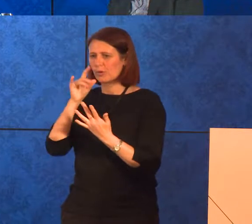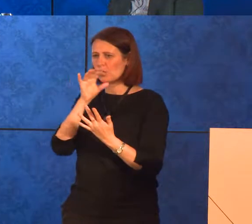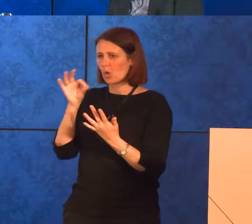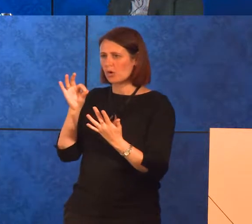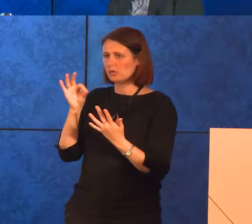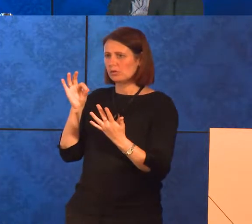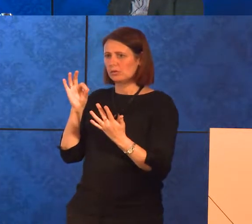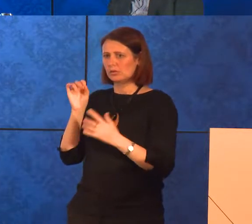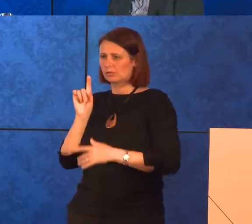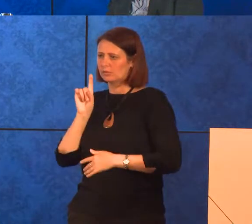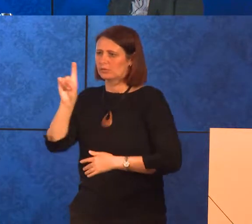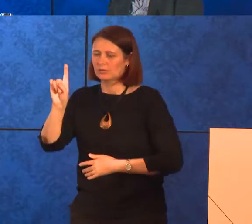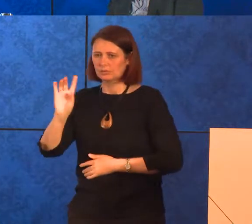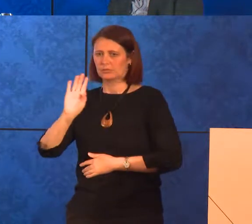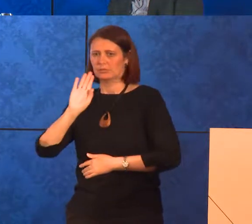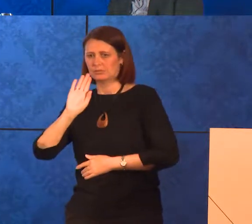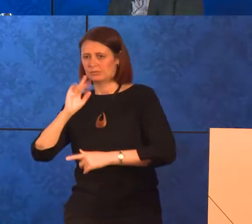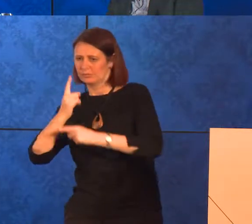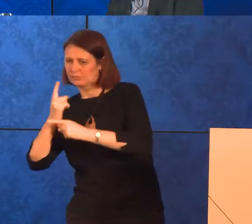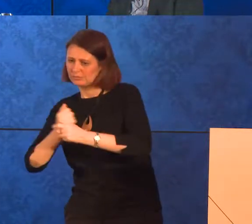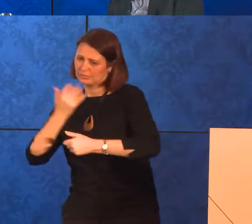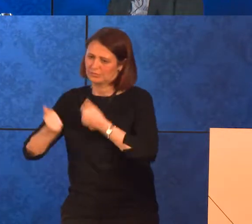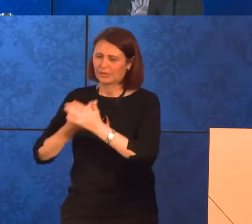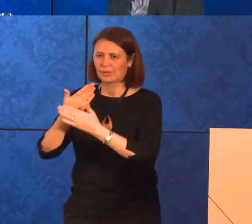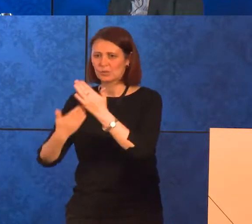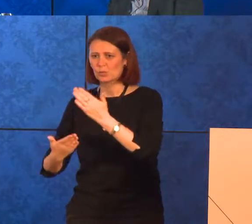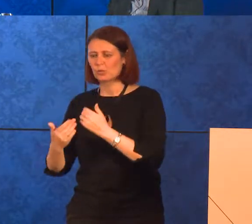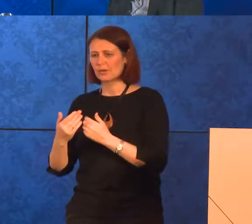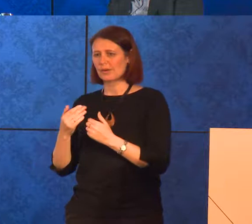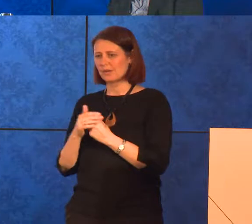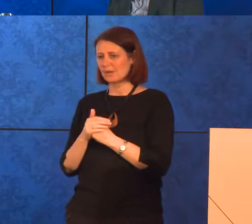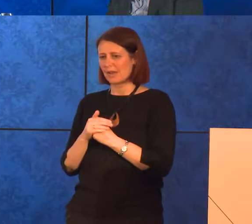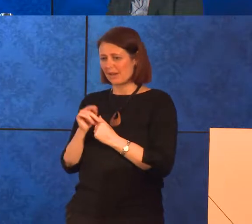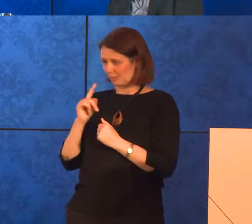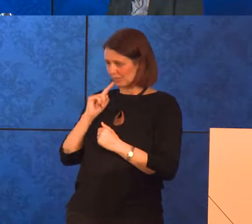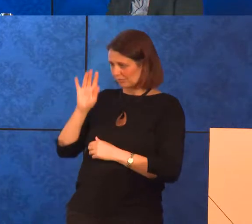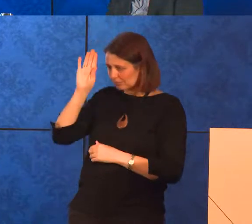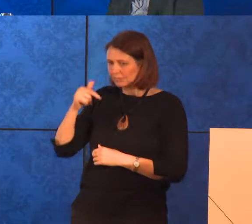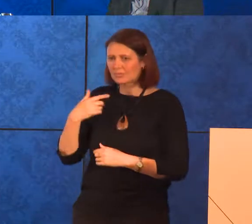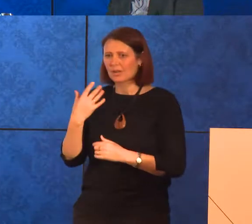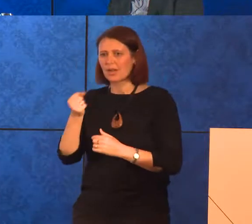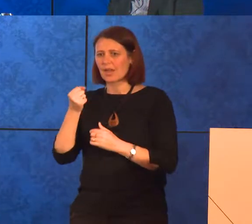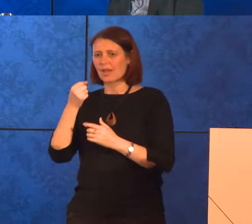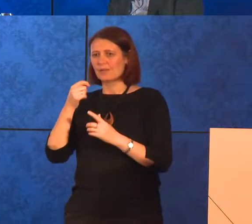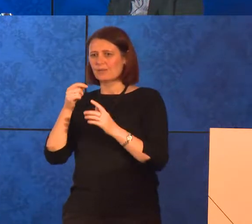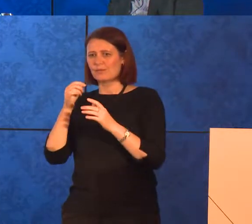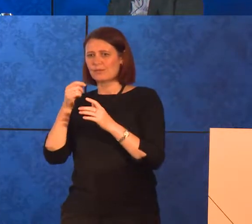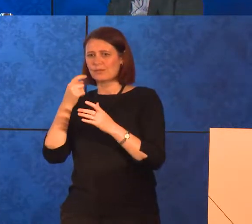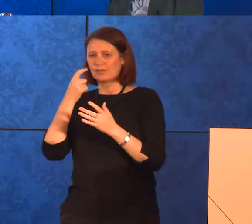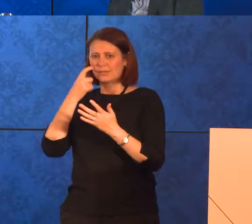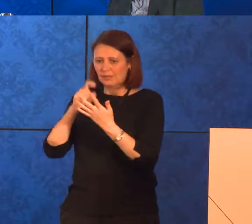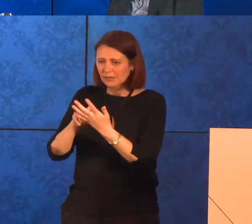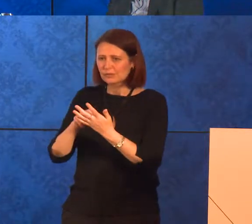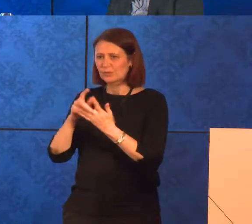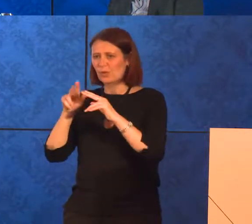be coming forward immediately with the kind of recognition that they have experienced violence, abuse, neglect or exploitation.